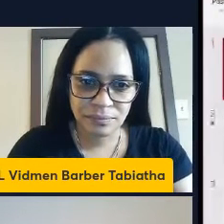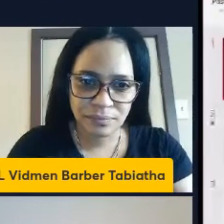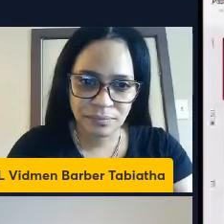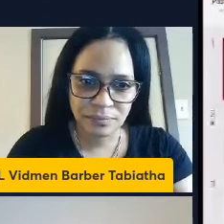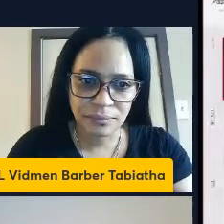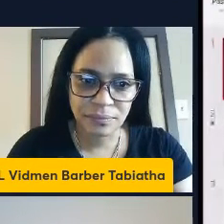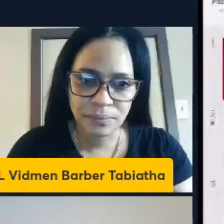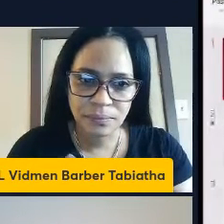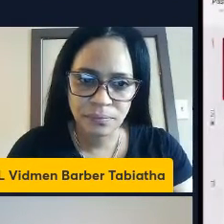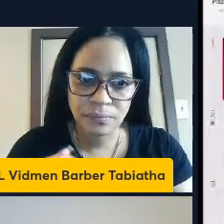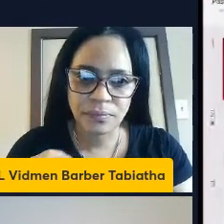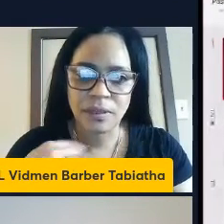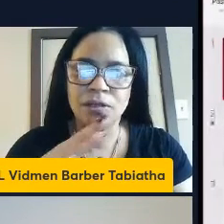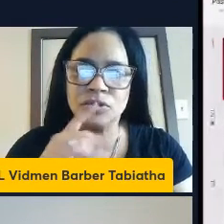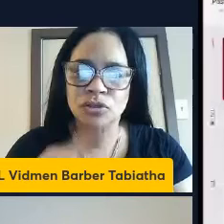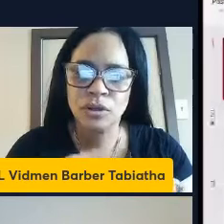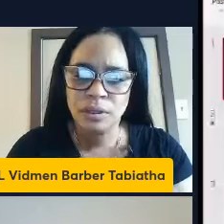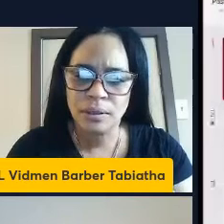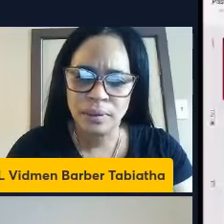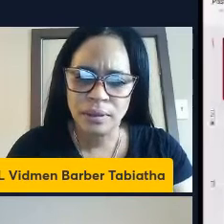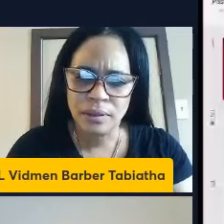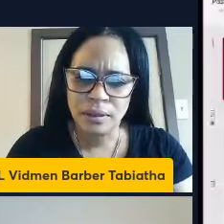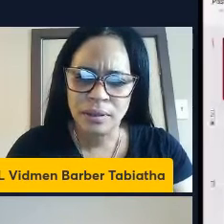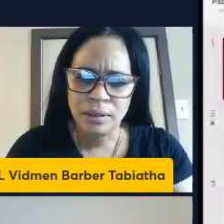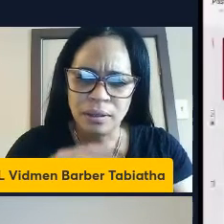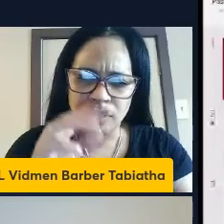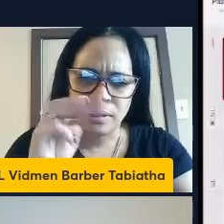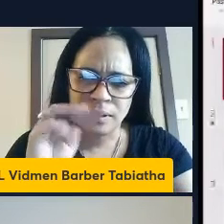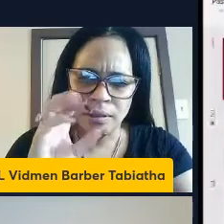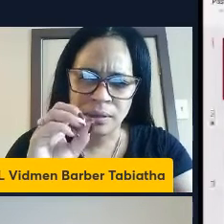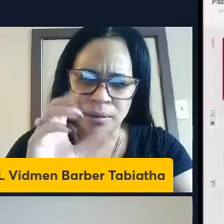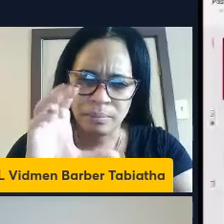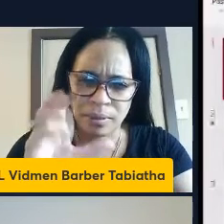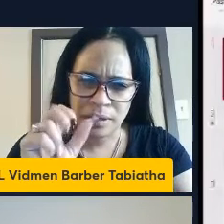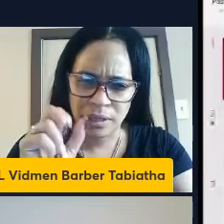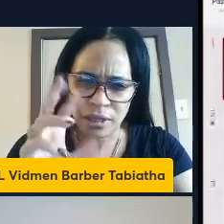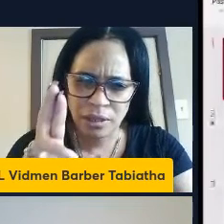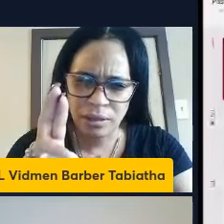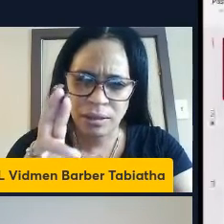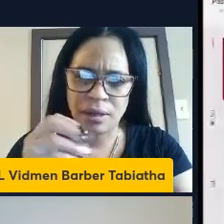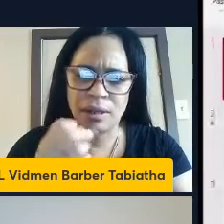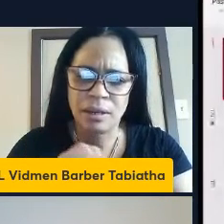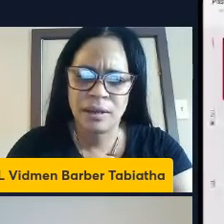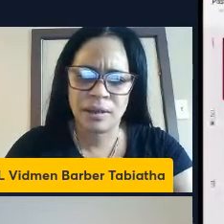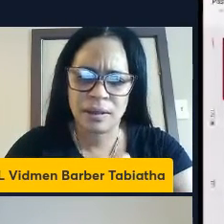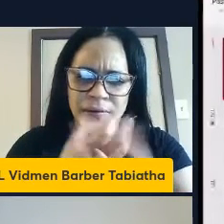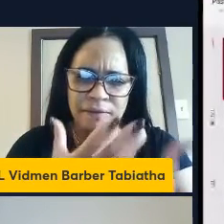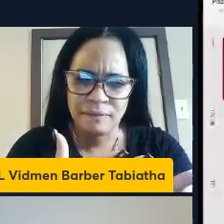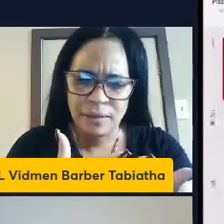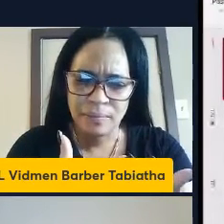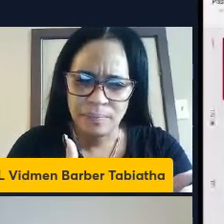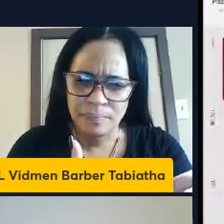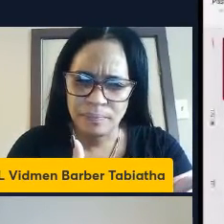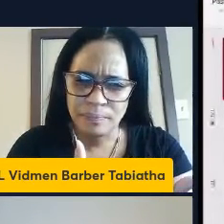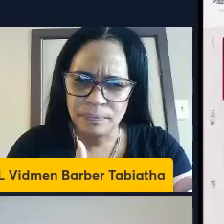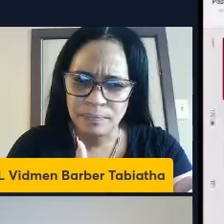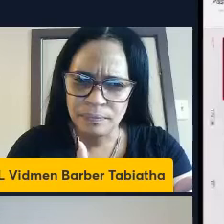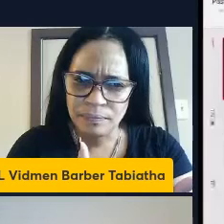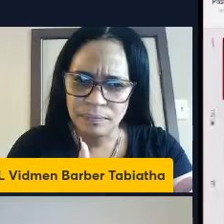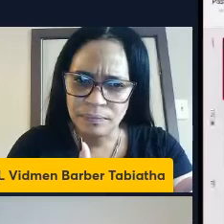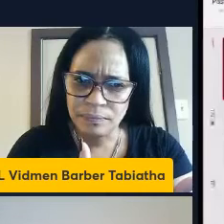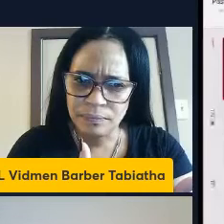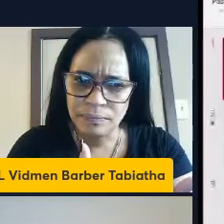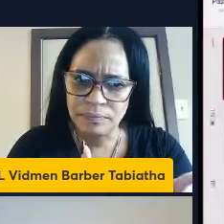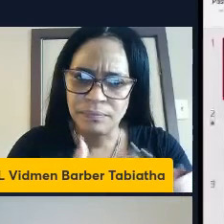And I'll be talking on uncovering the molecular effectors and signaling of possible players in cell immunotherapy. And